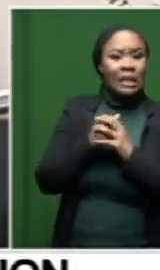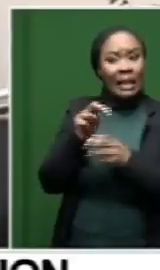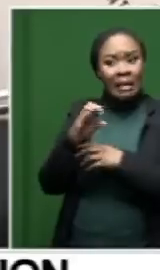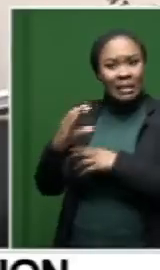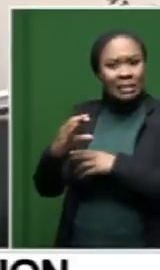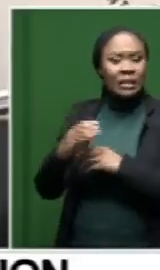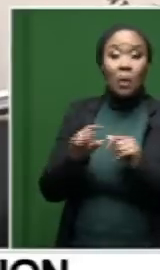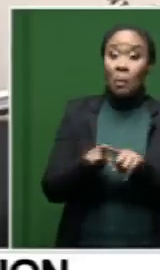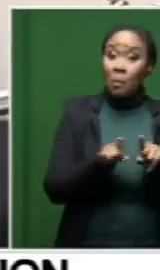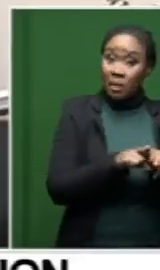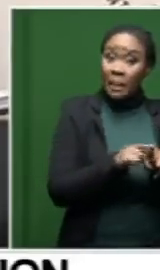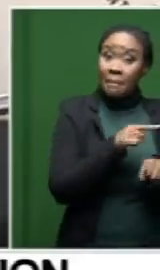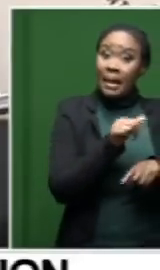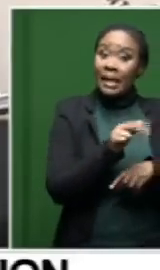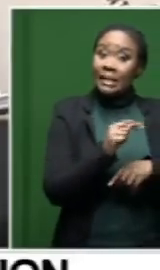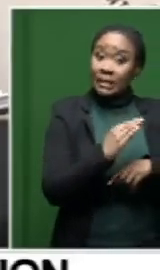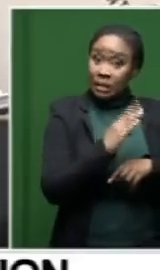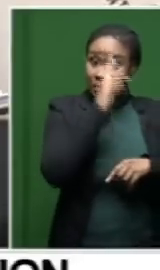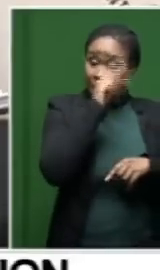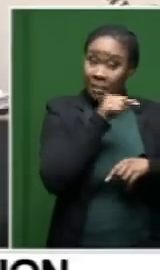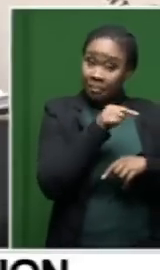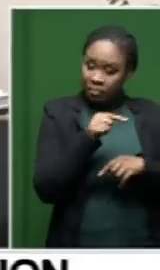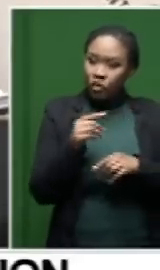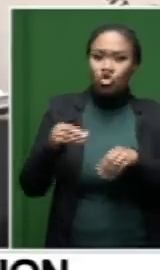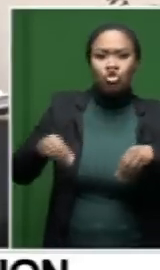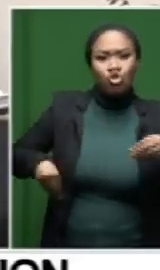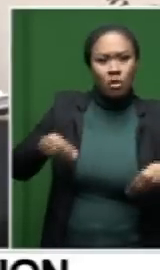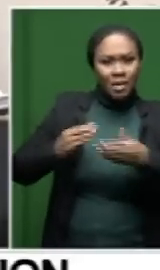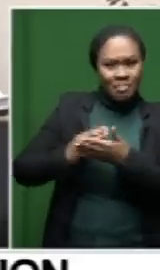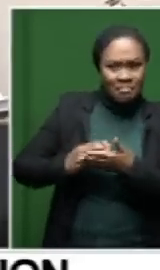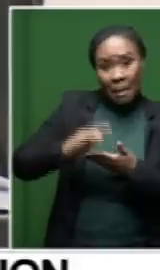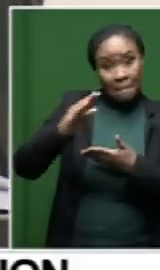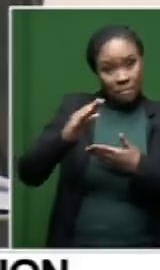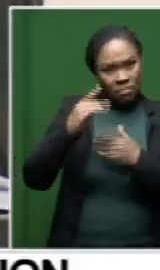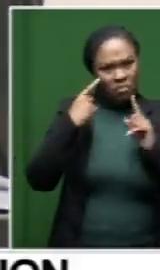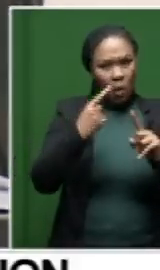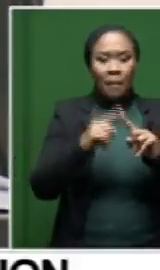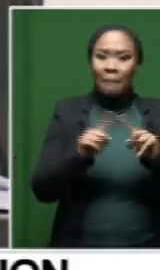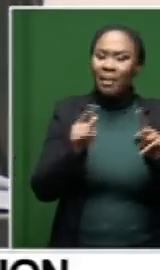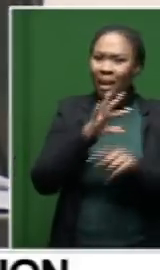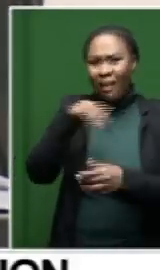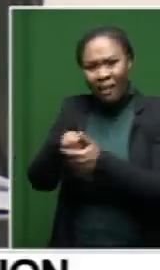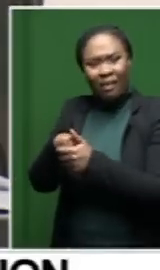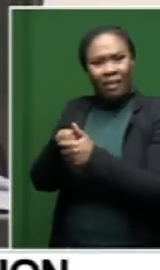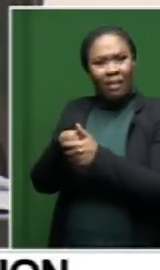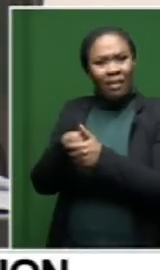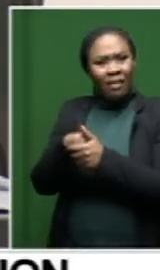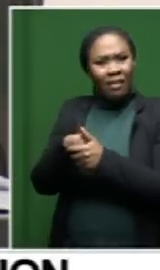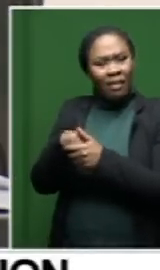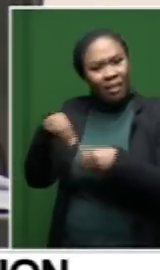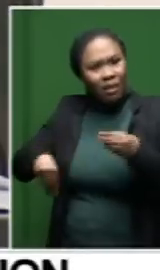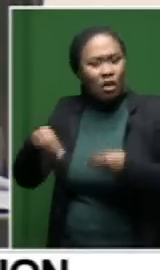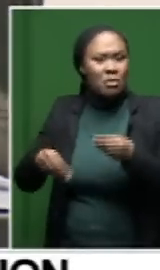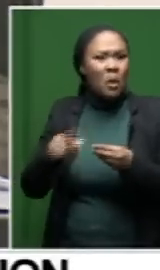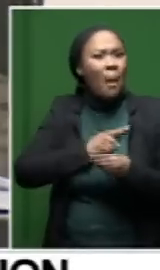office with the explicit mandate to root out the corruption of apartheid, why did it become complicit to apartheid, I